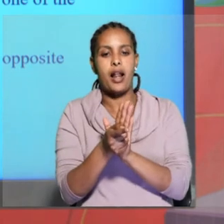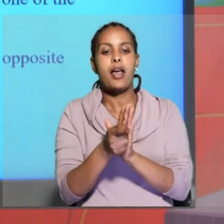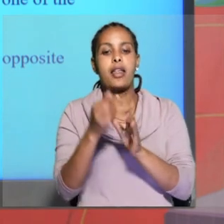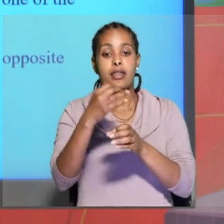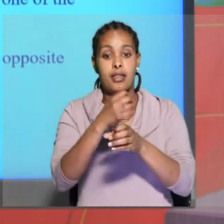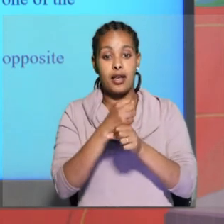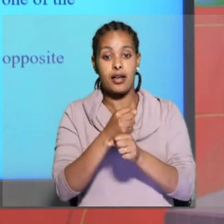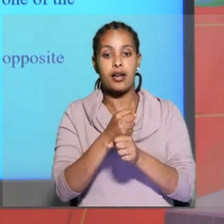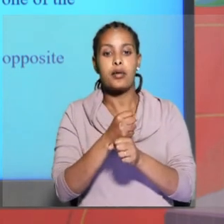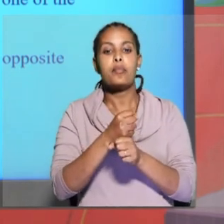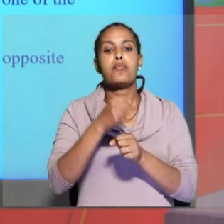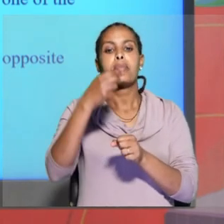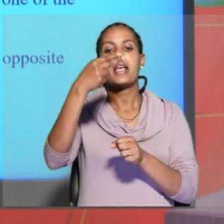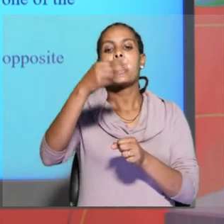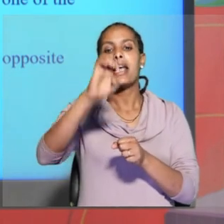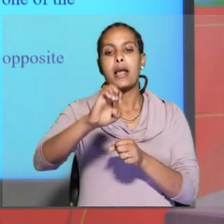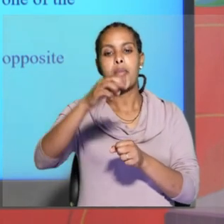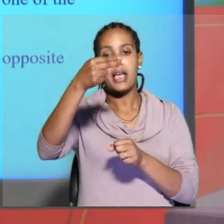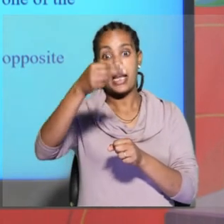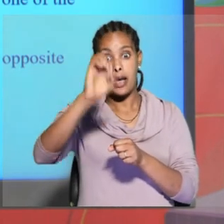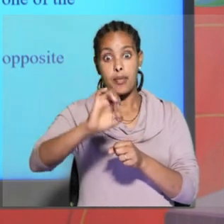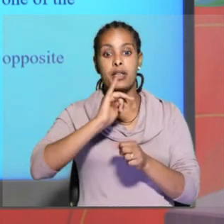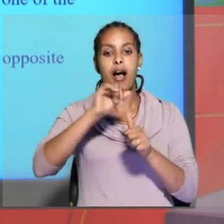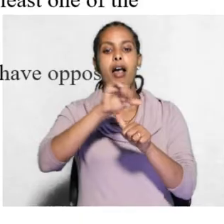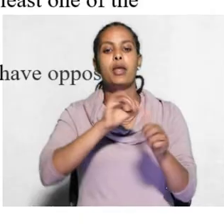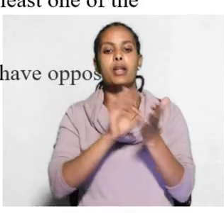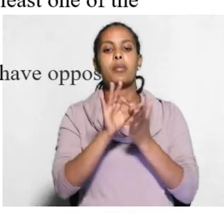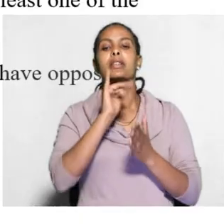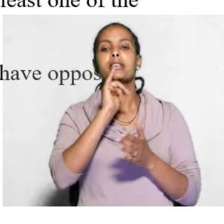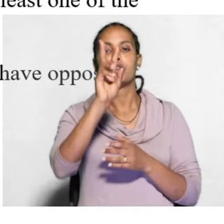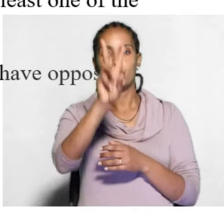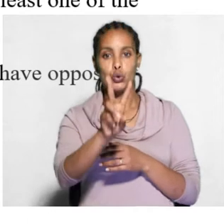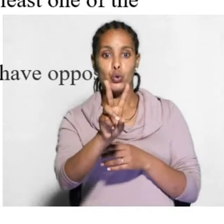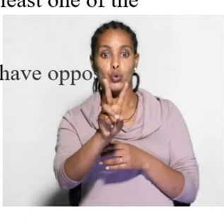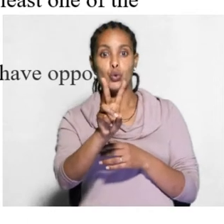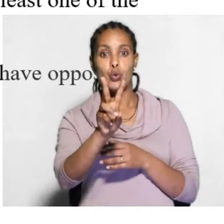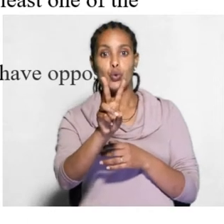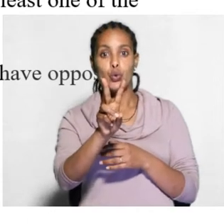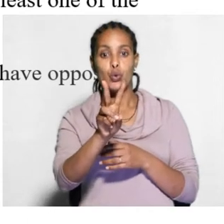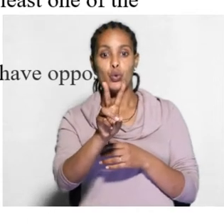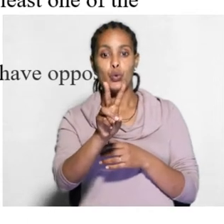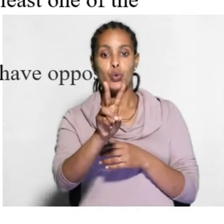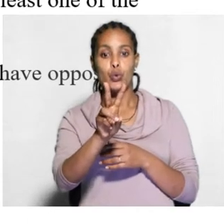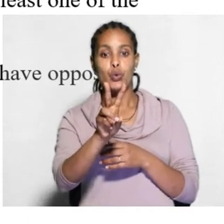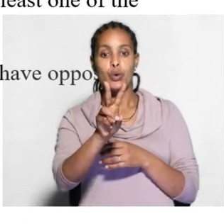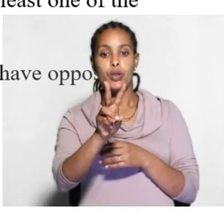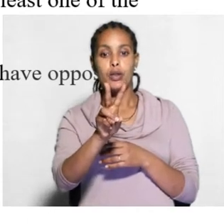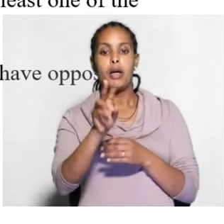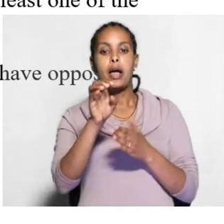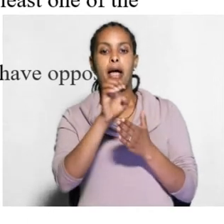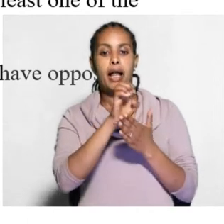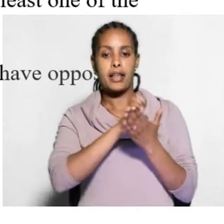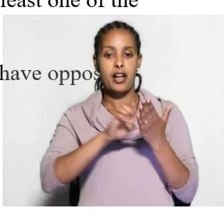take helium, atomic number 2. Helium, atomic number 2.